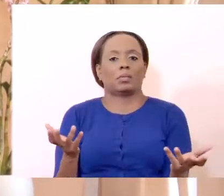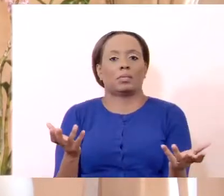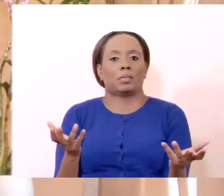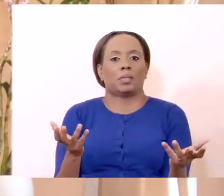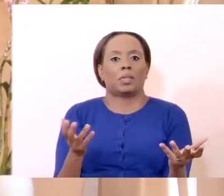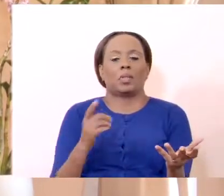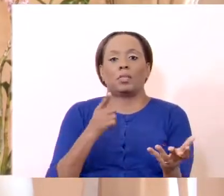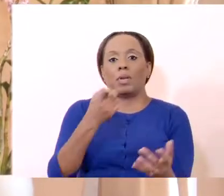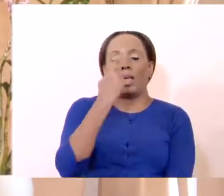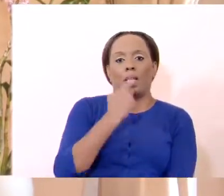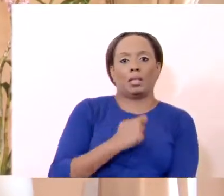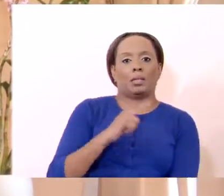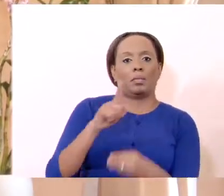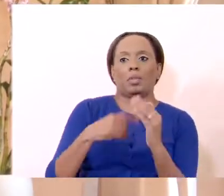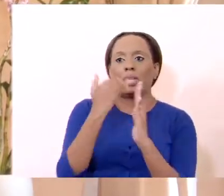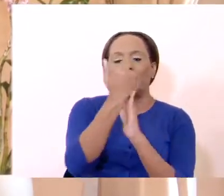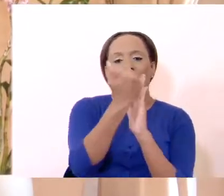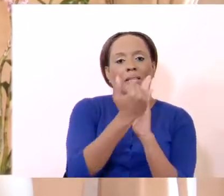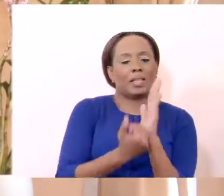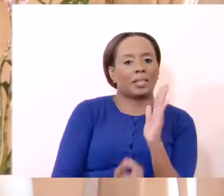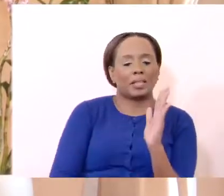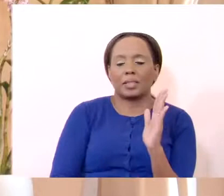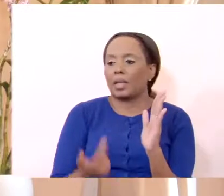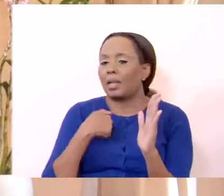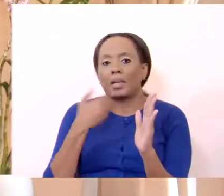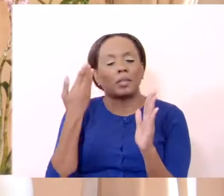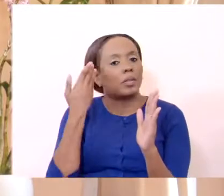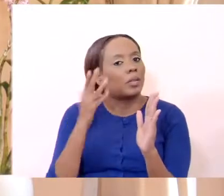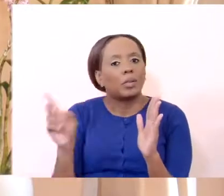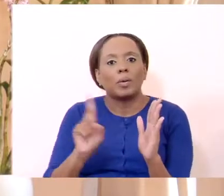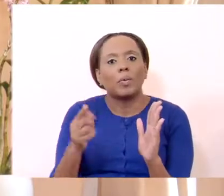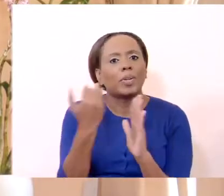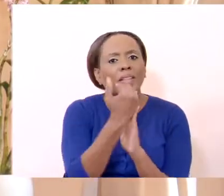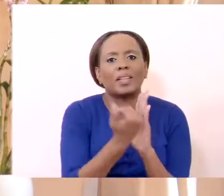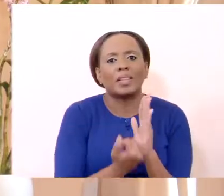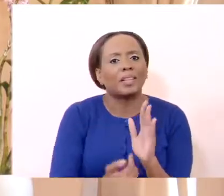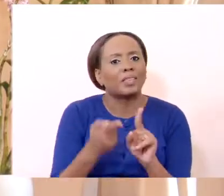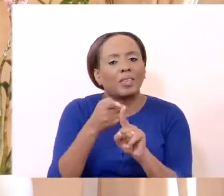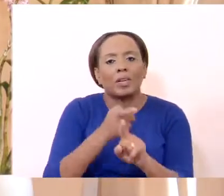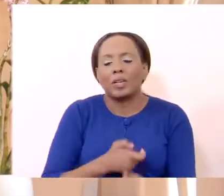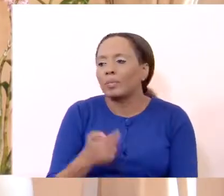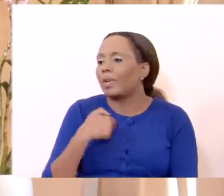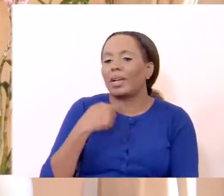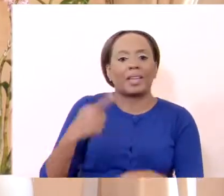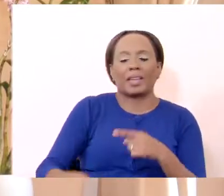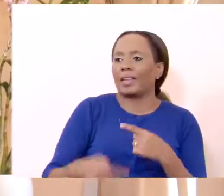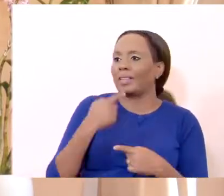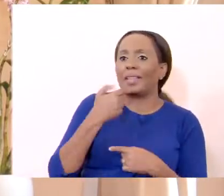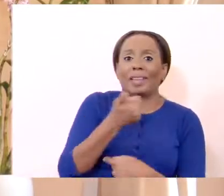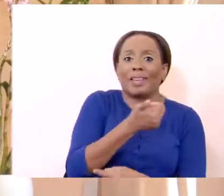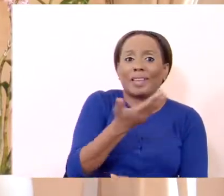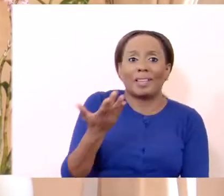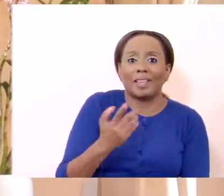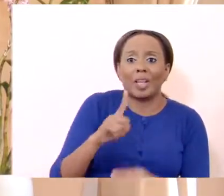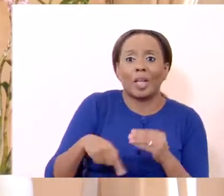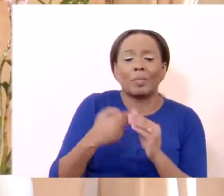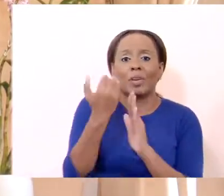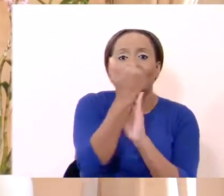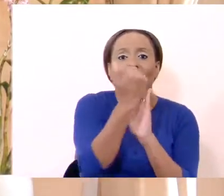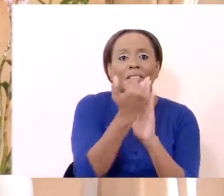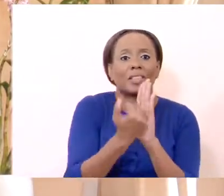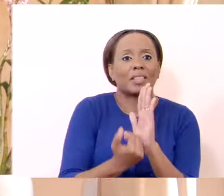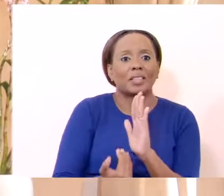about the list. I don't know where it originated. I cannot make a confirmation at this time about the